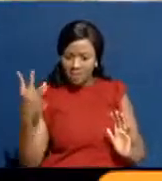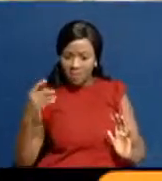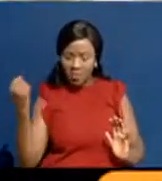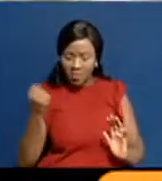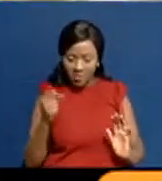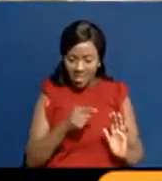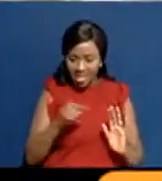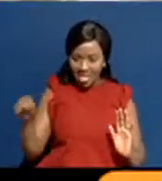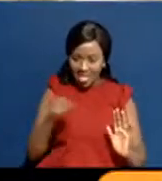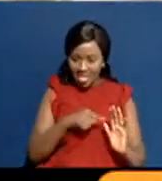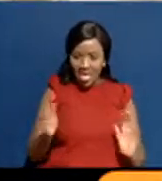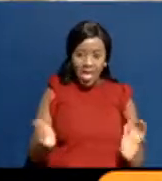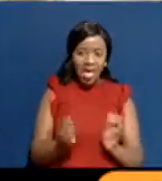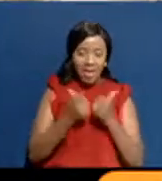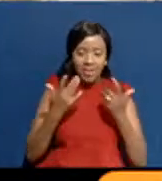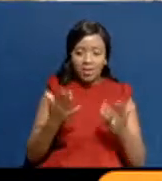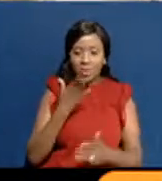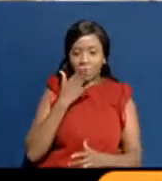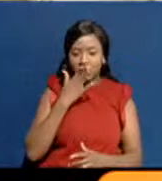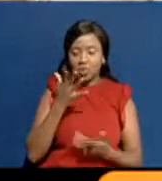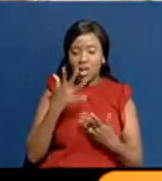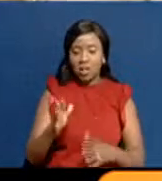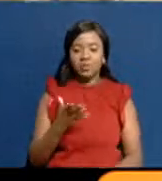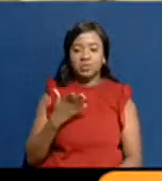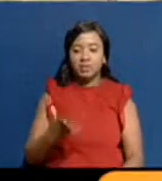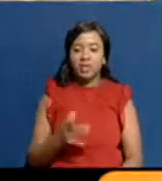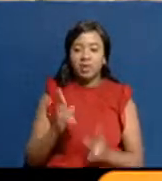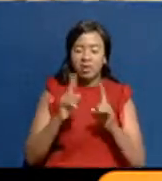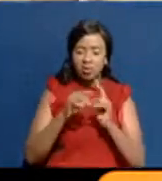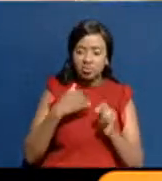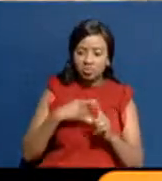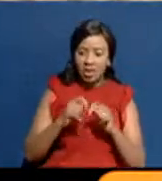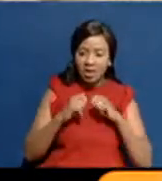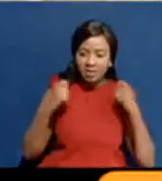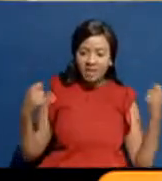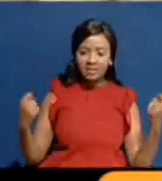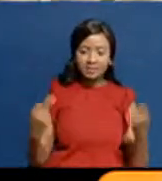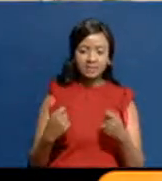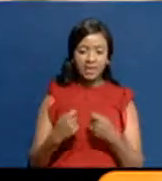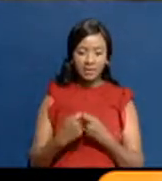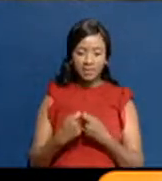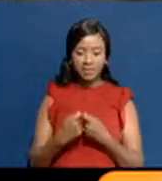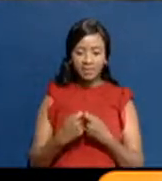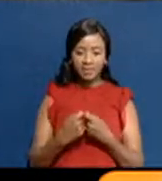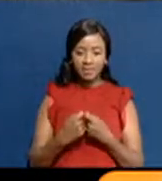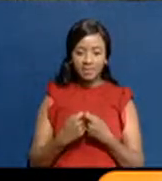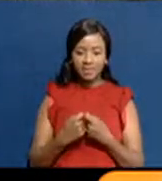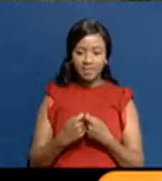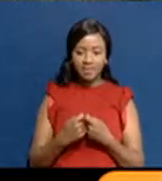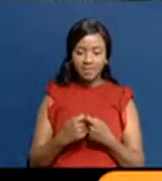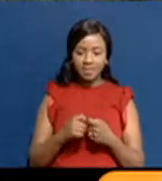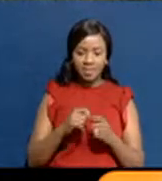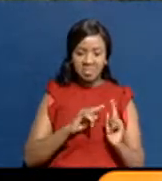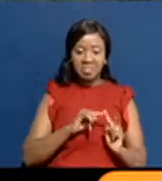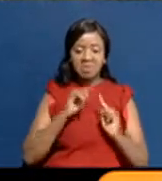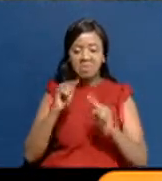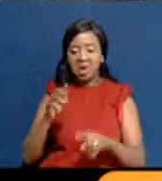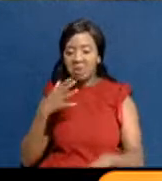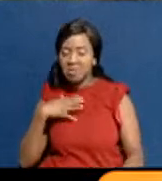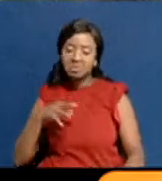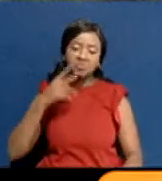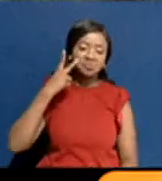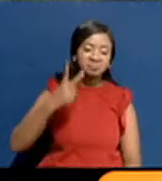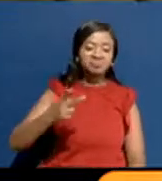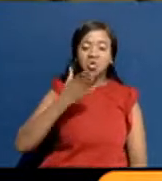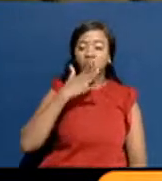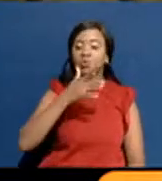where the sugar was. And then you have this multi-agency team, or MAT that they call it, coming now to check ile sukari